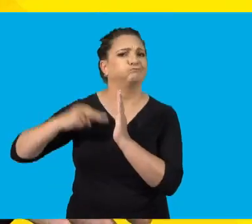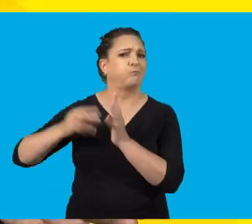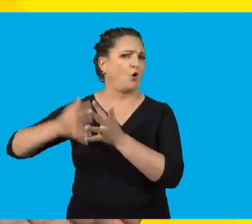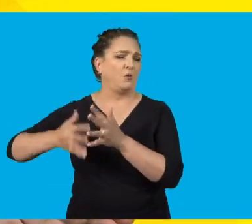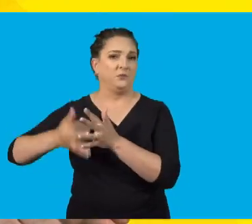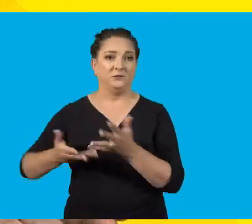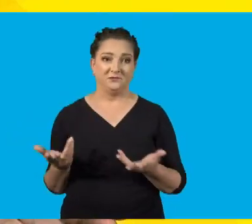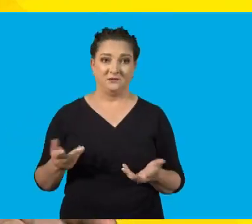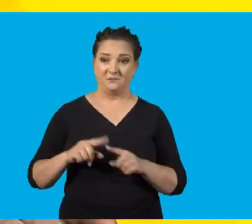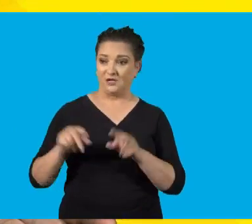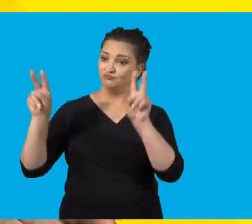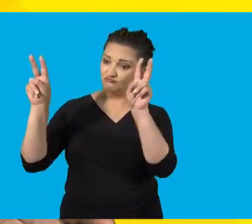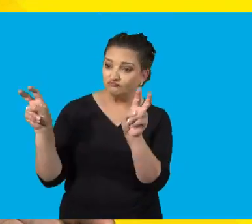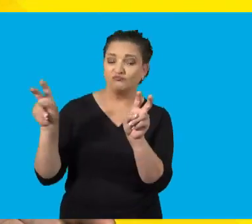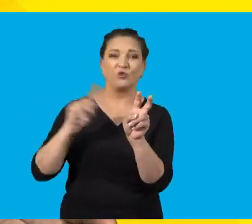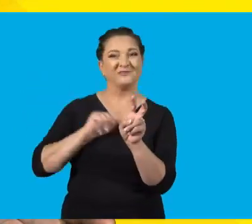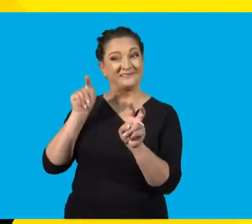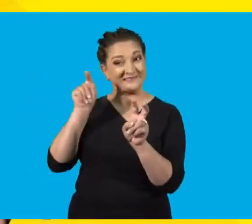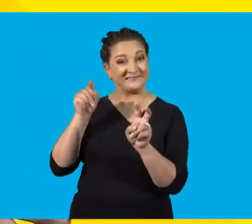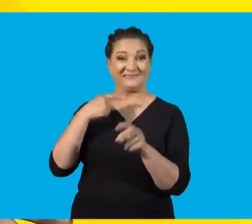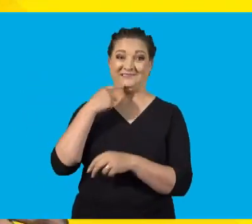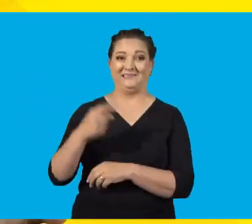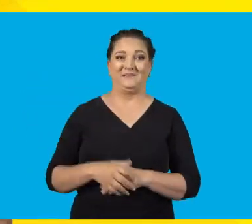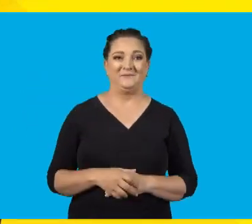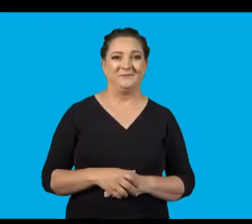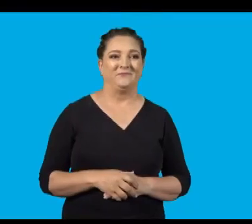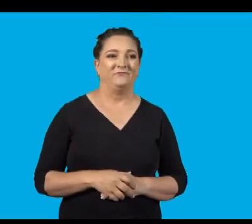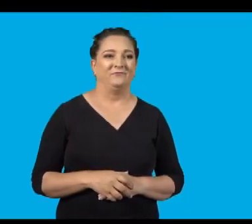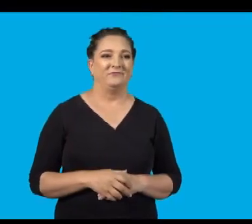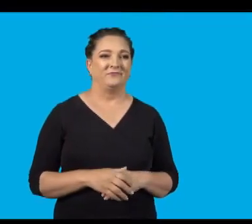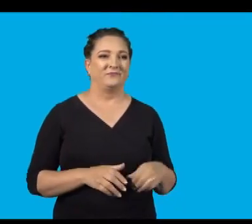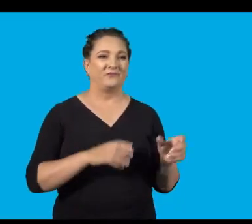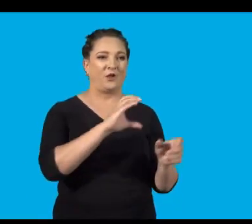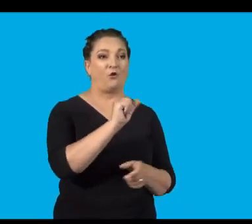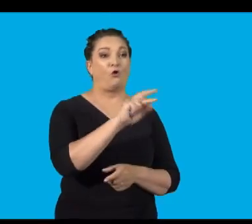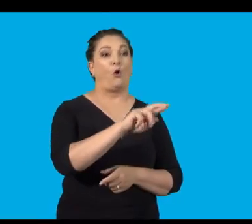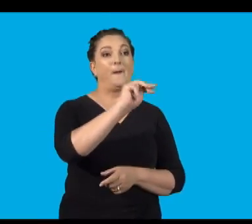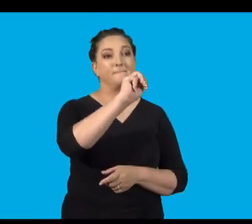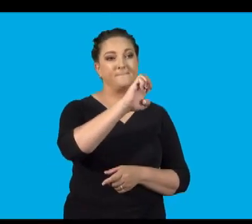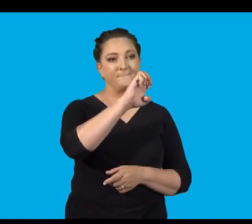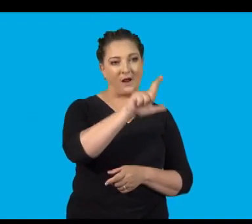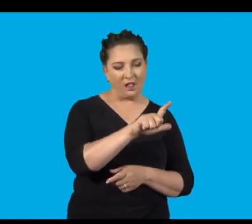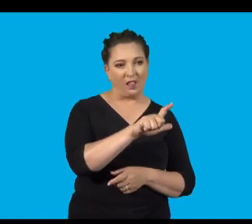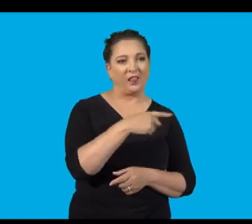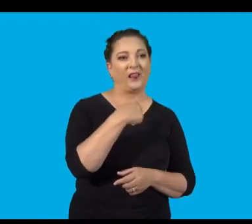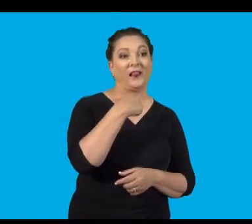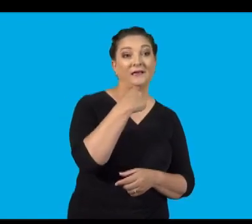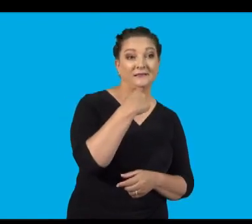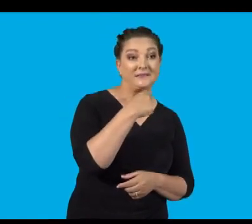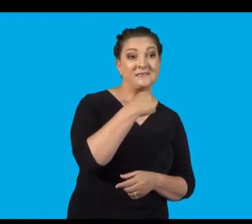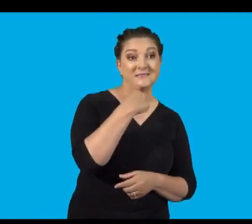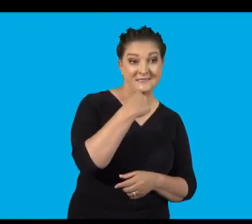she already, whatever she said, it's in quotation marks. What do I need? Look at this. Carmel says, and there's